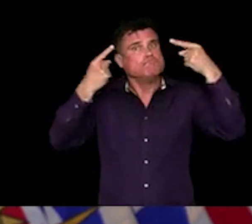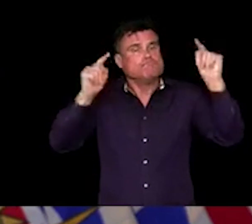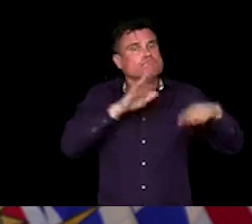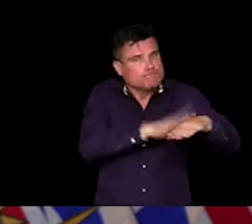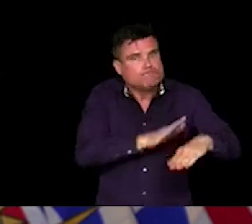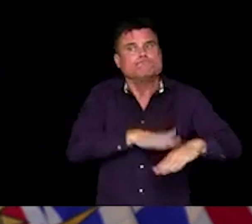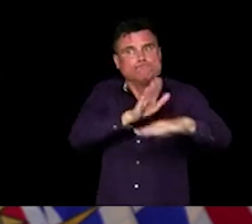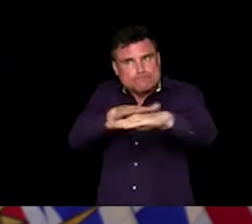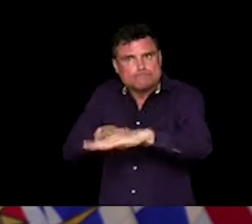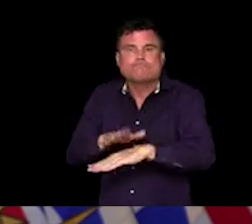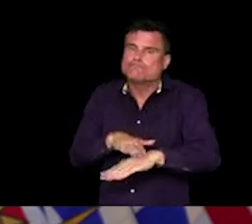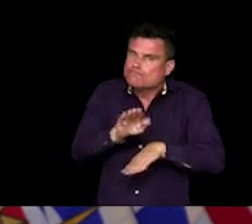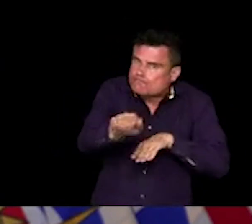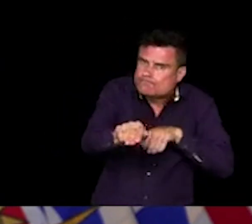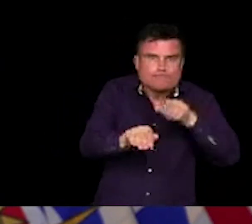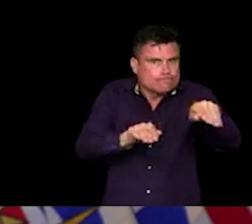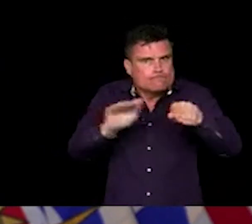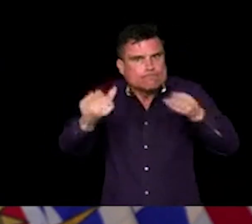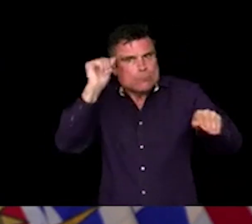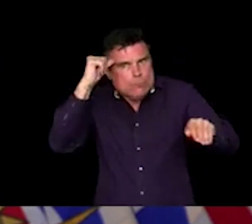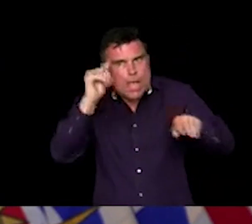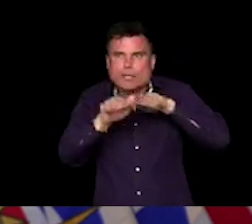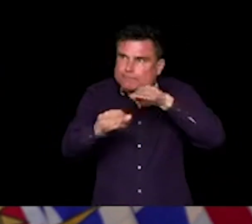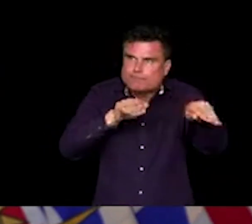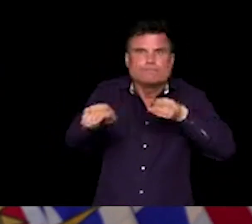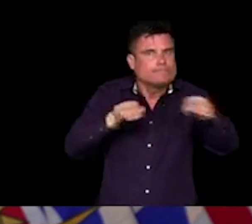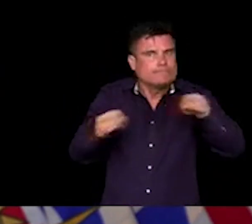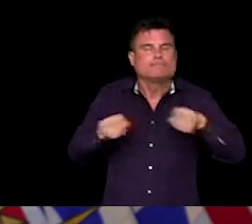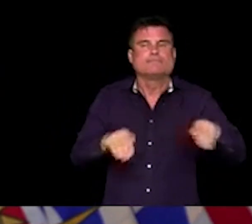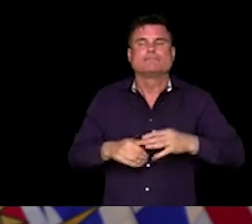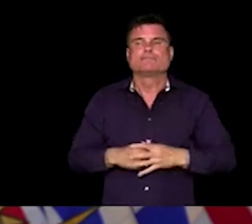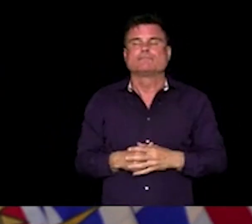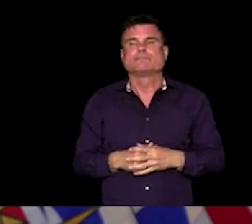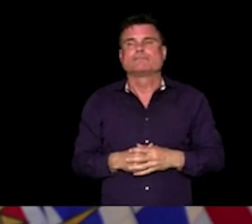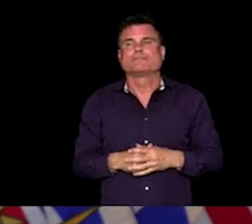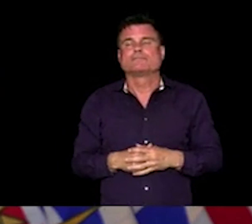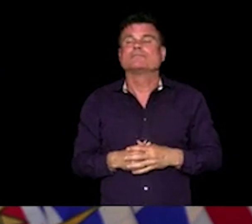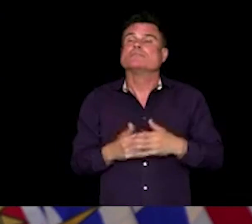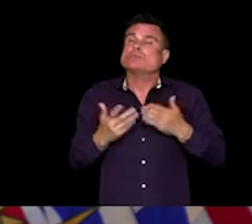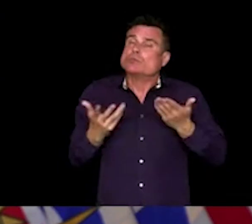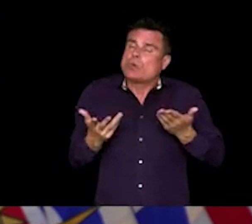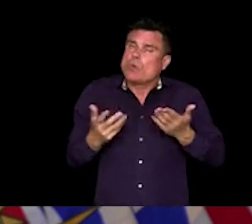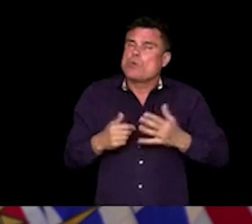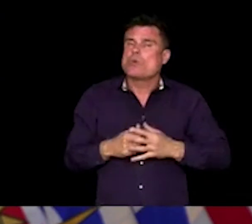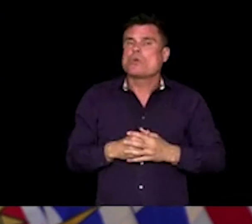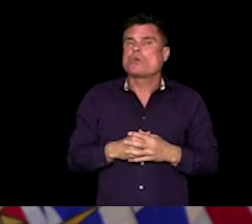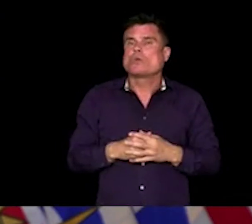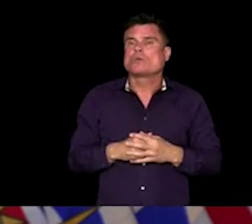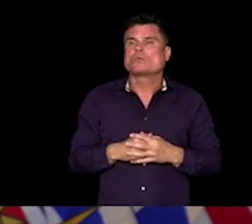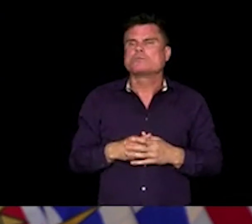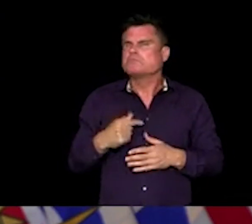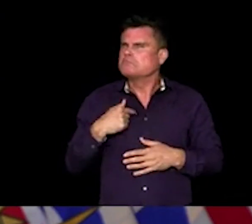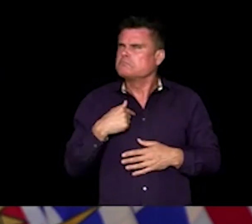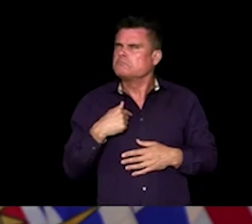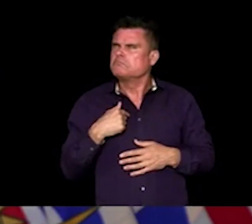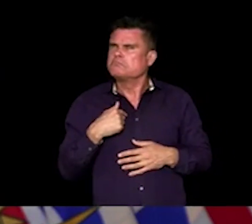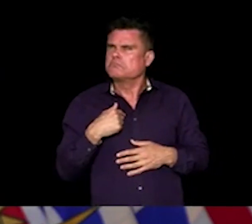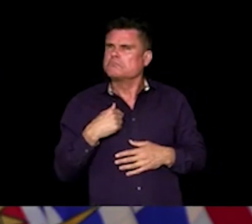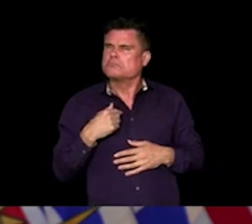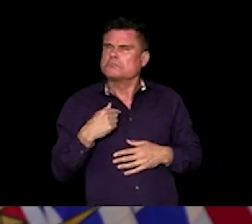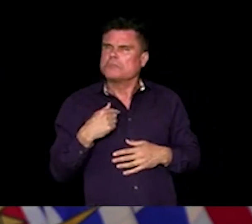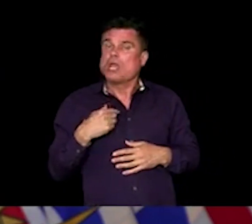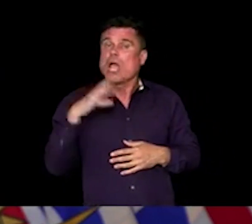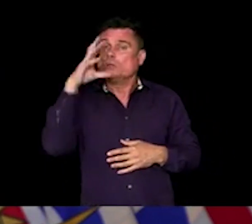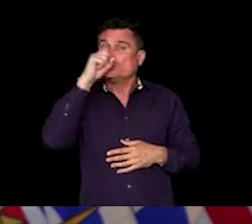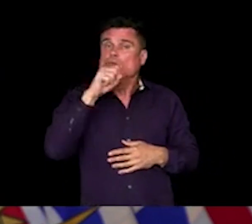who are issuing the warnings is that people are being respectful and that they are taking it to heart. So, I